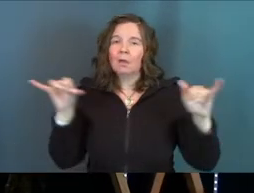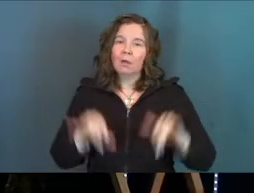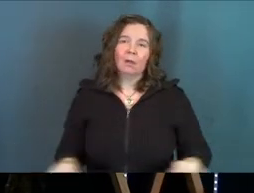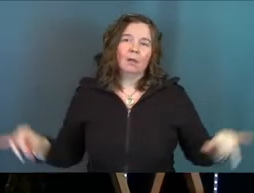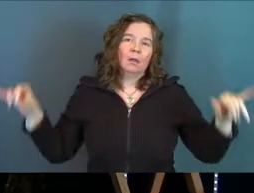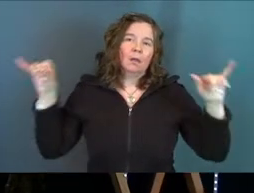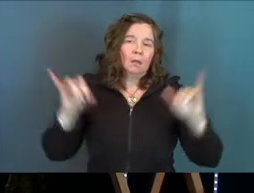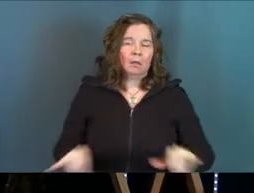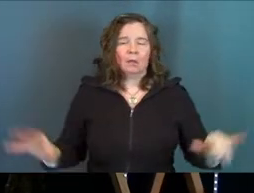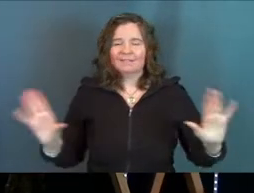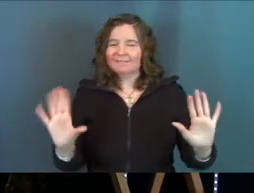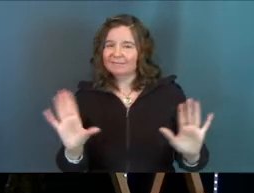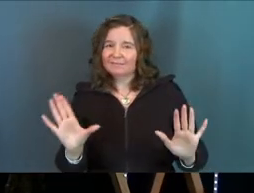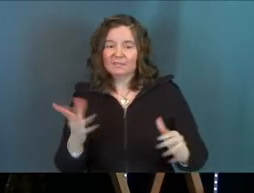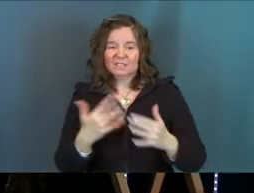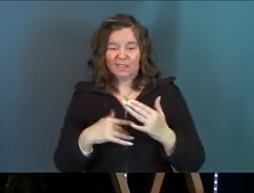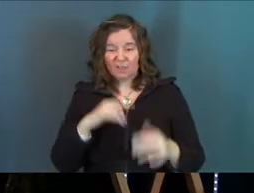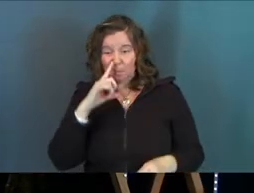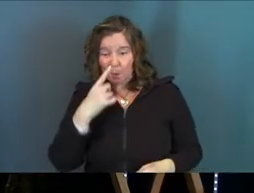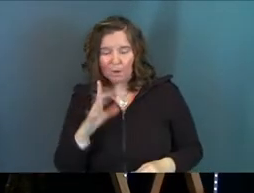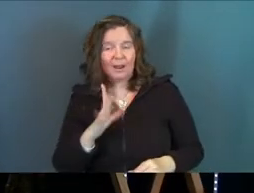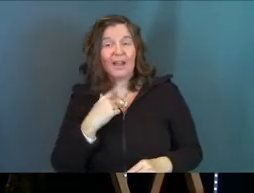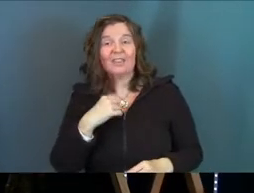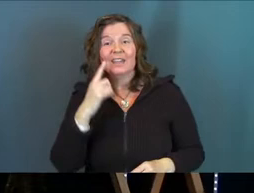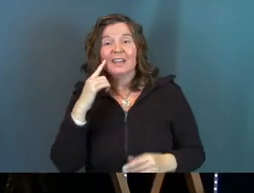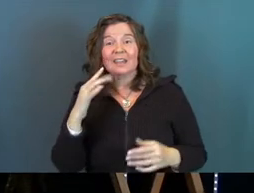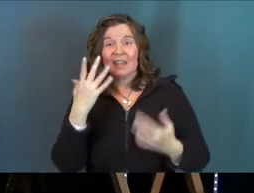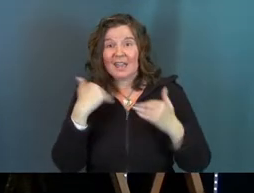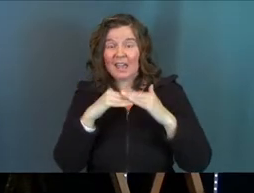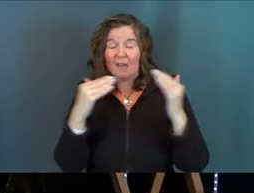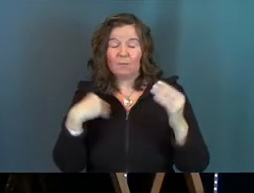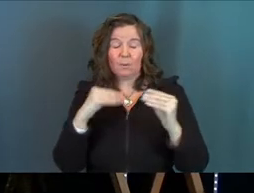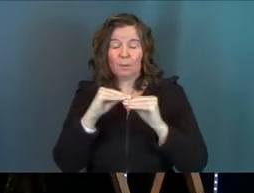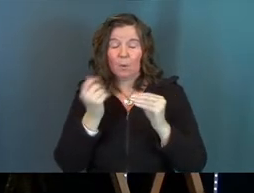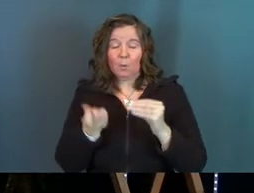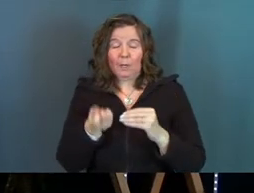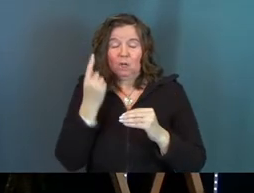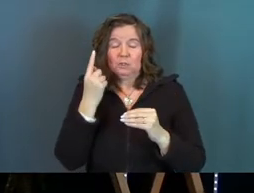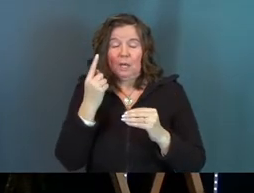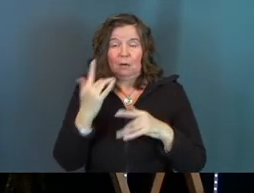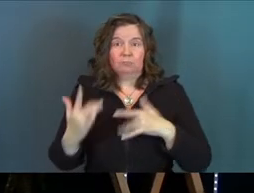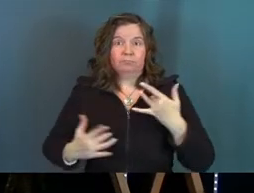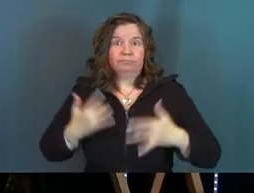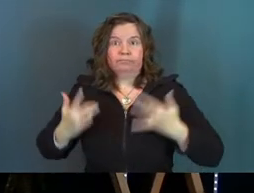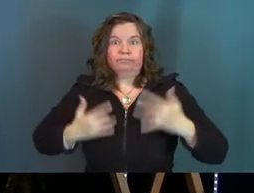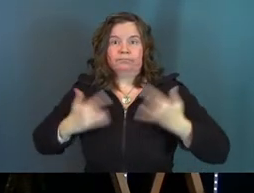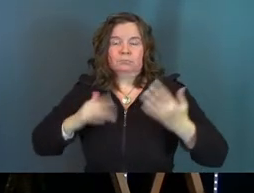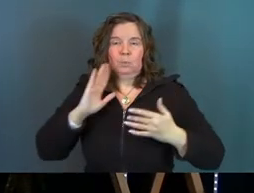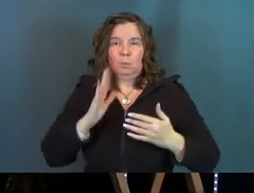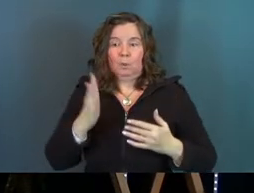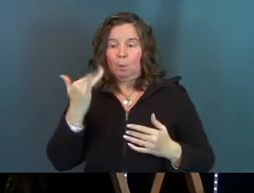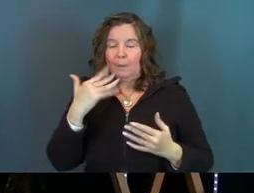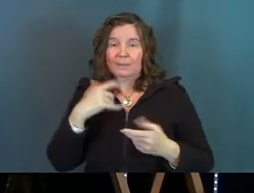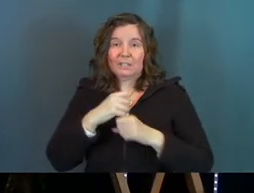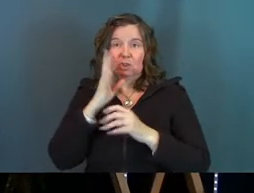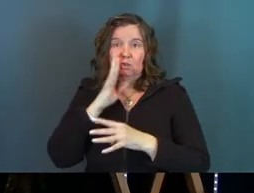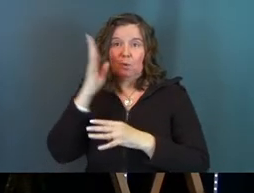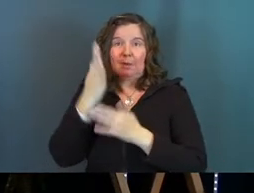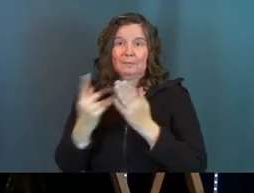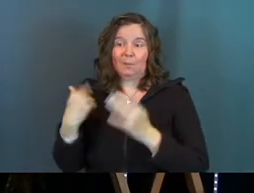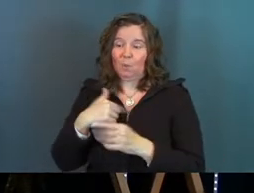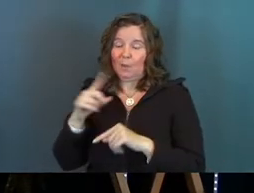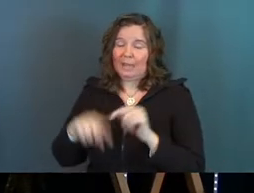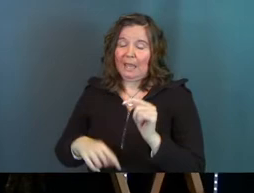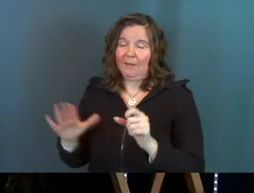thing over and over, and it's like, is heaven going to be boring? I think heaven is going to be more than we can even comprehend or imagine. Because it is created by somebody